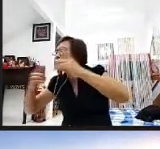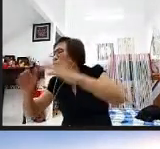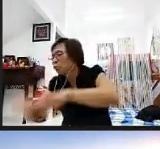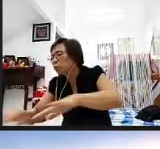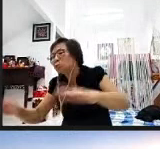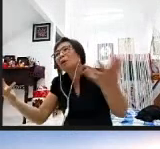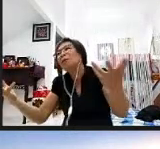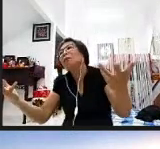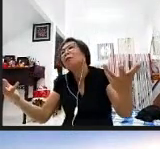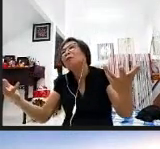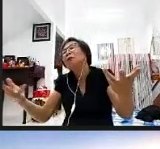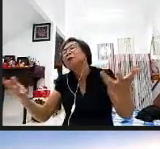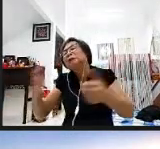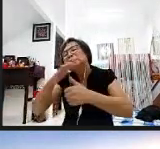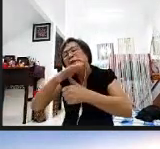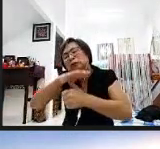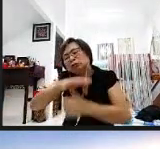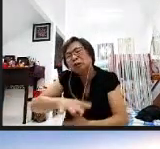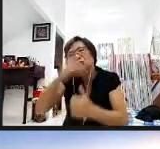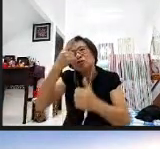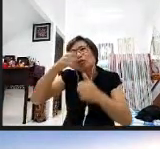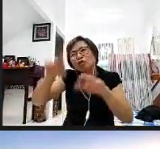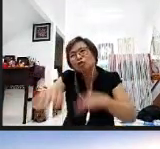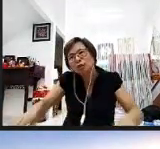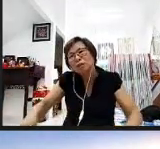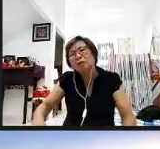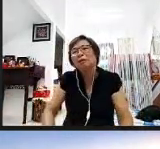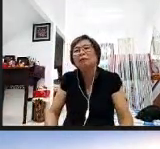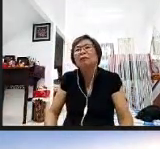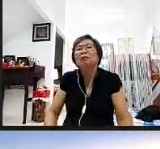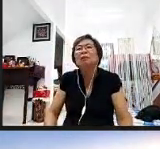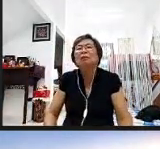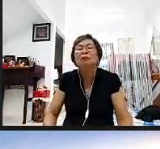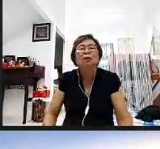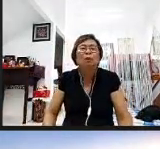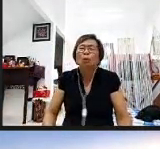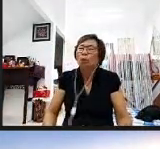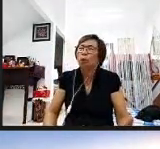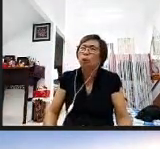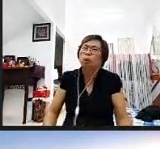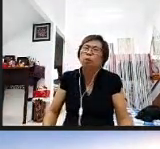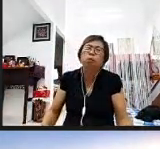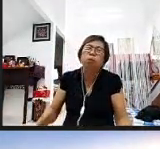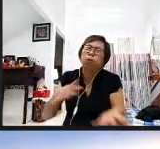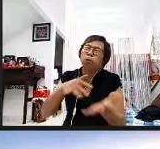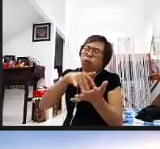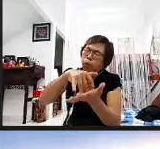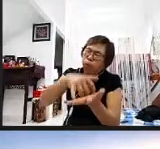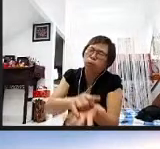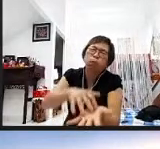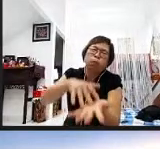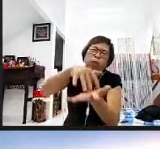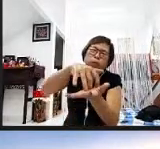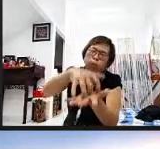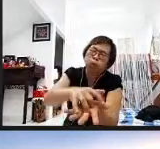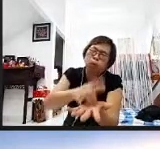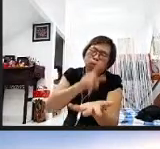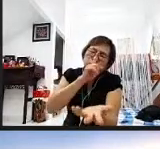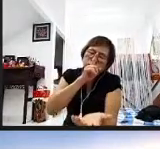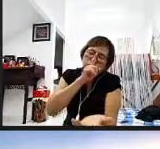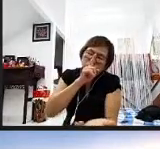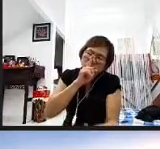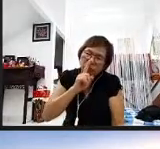it was a stress to them as well. So overall, there was a greater sense of helplessness, boredom, and loneliness